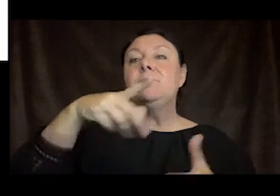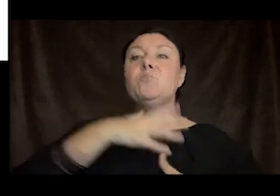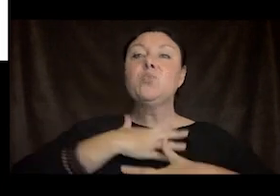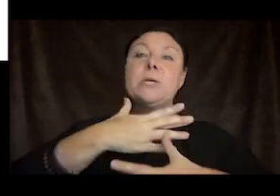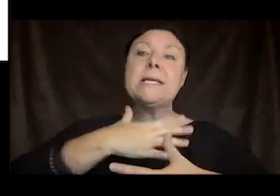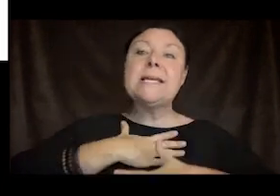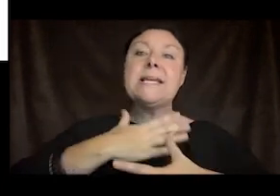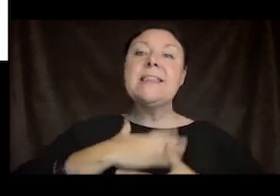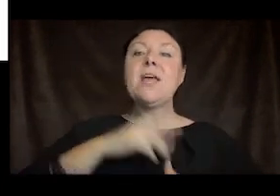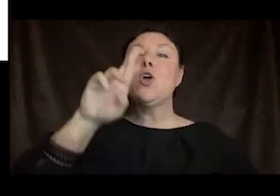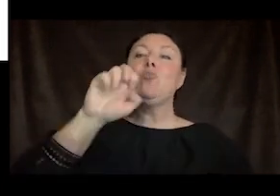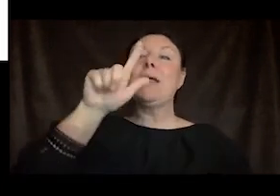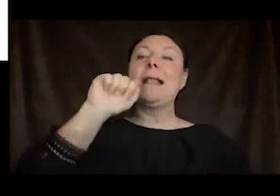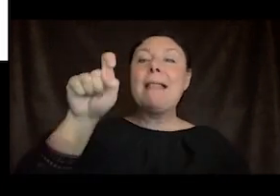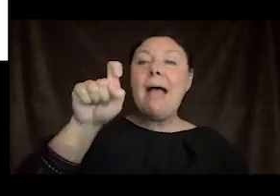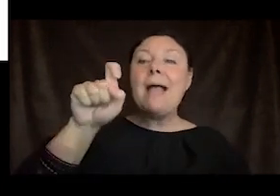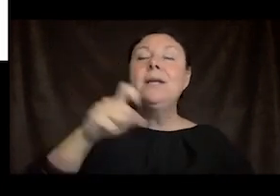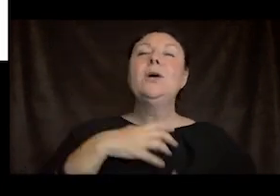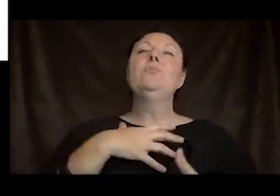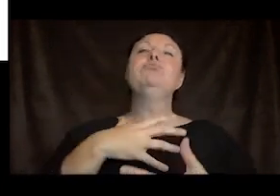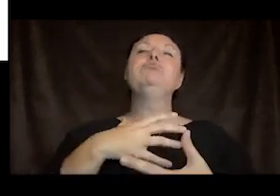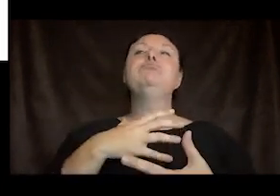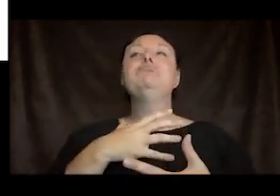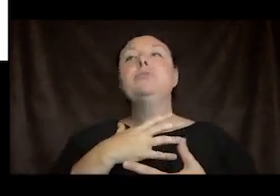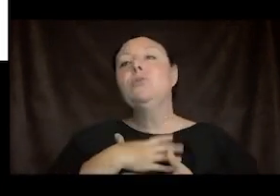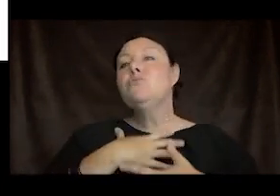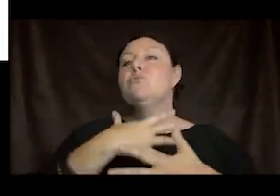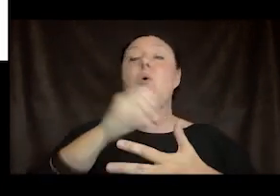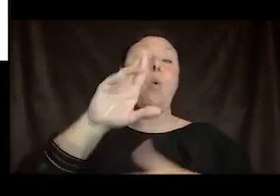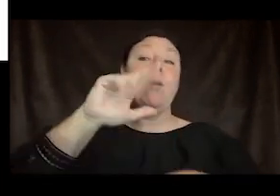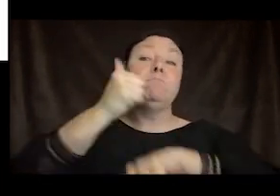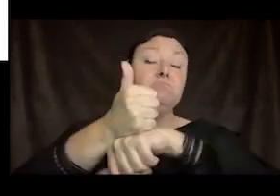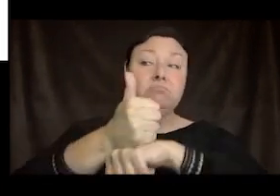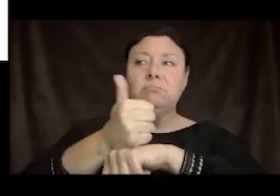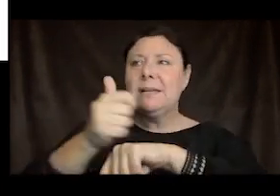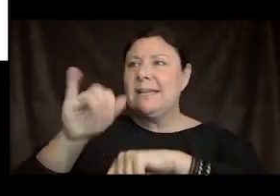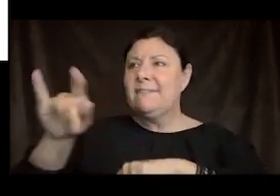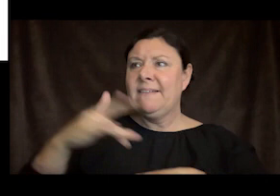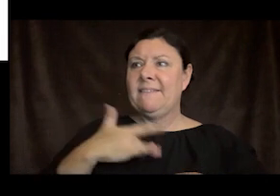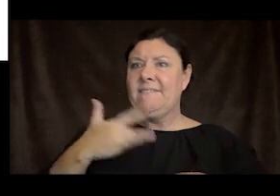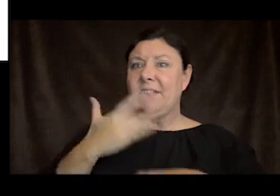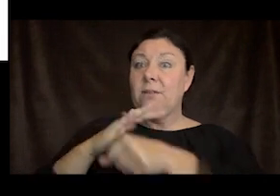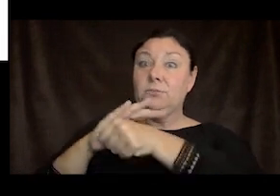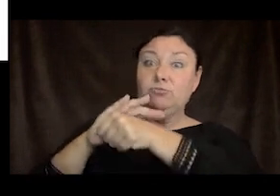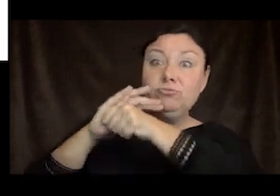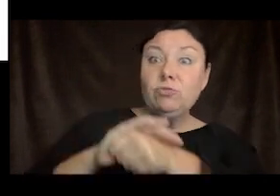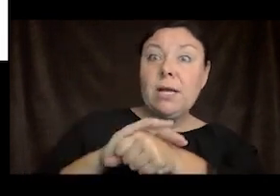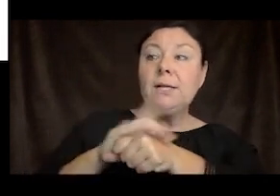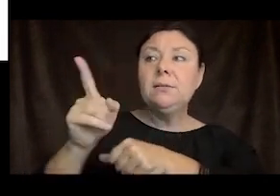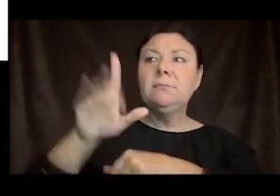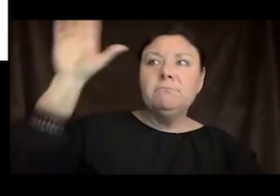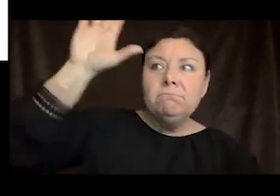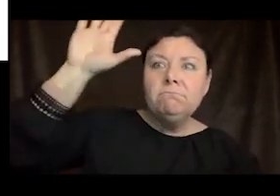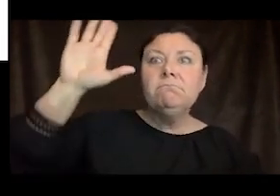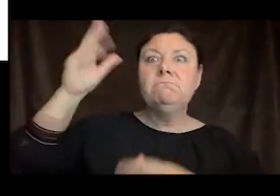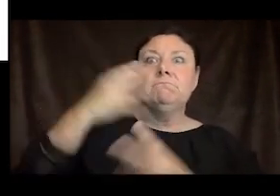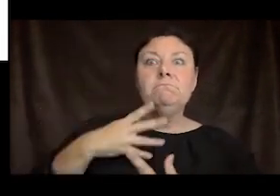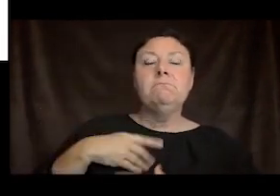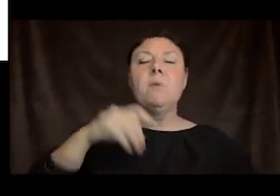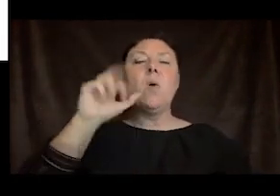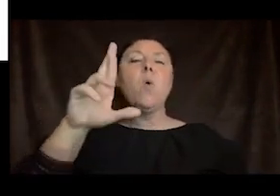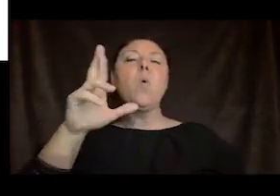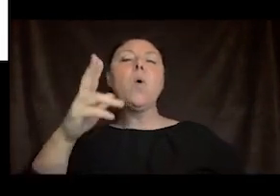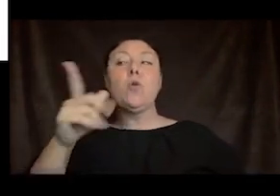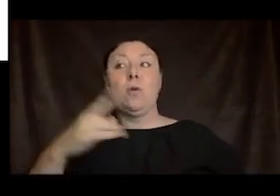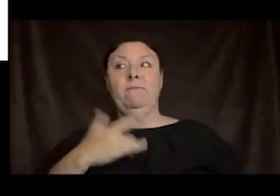Figuring out, letting kids give you a signal for when they're feeling stressed and they don't want to talk about it or they're beginning to feel angry.